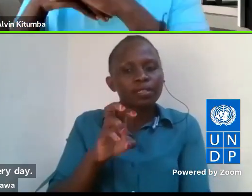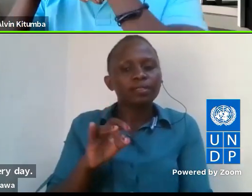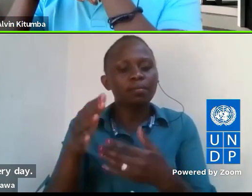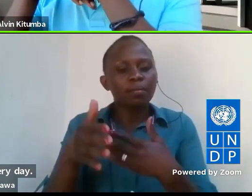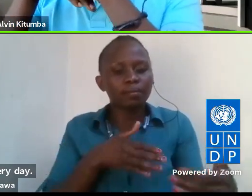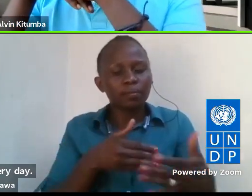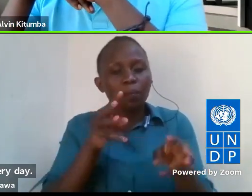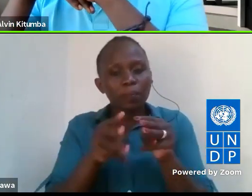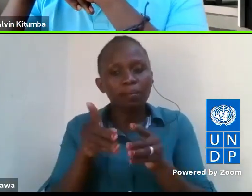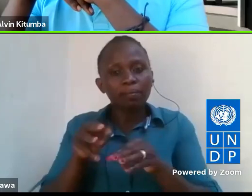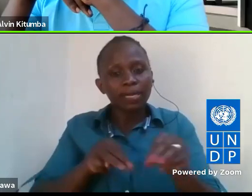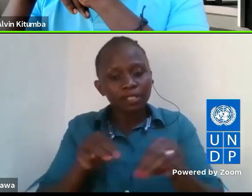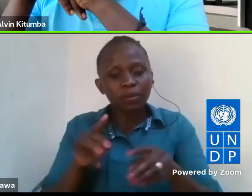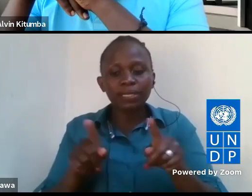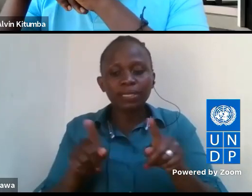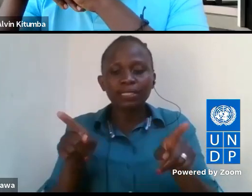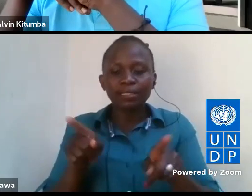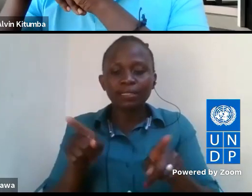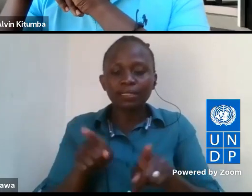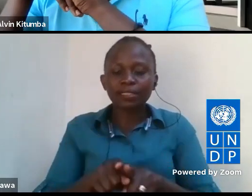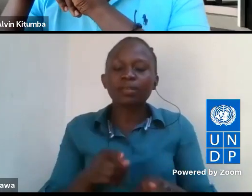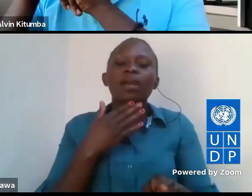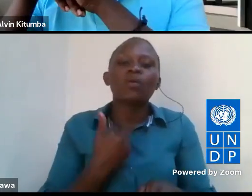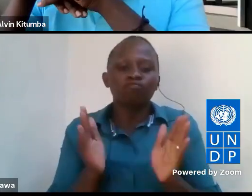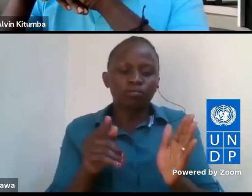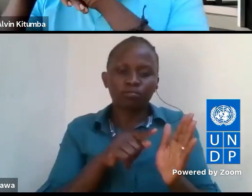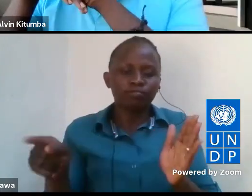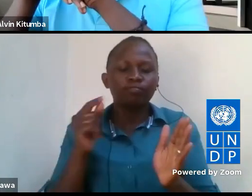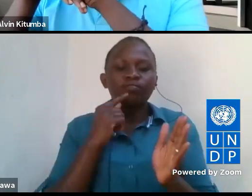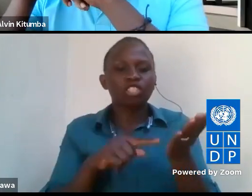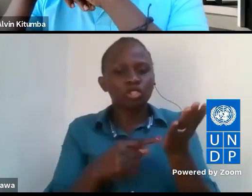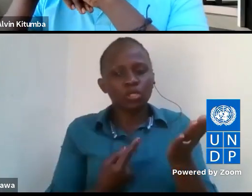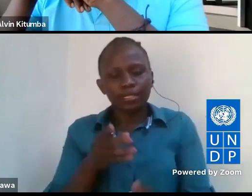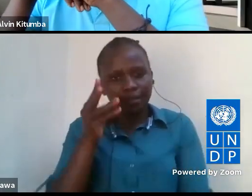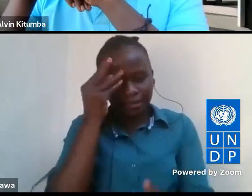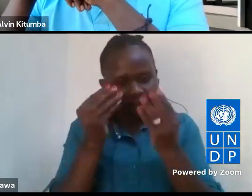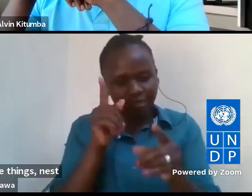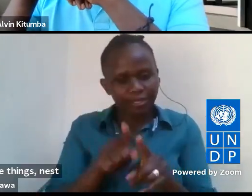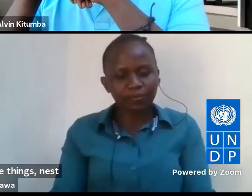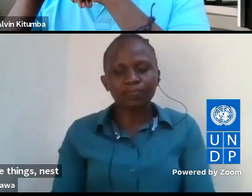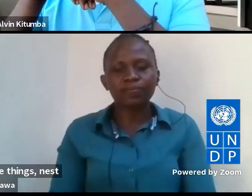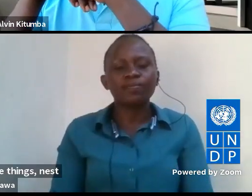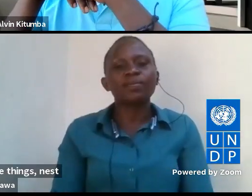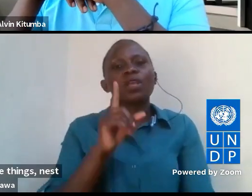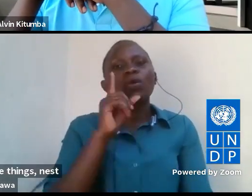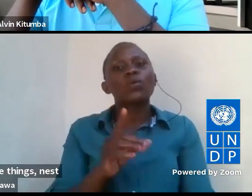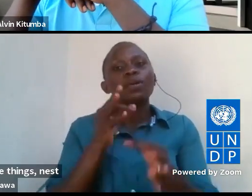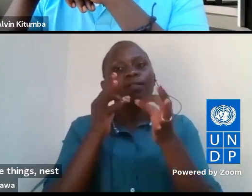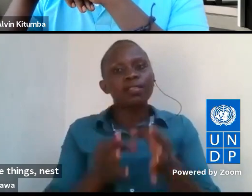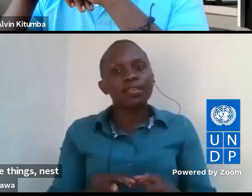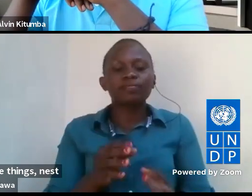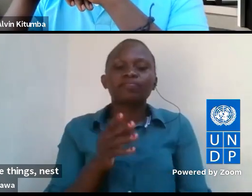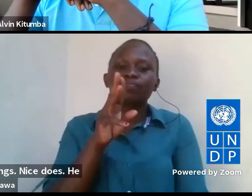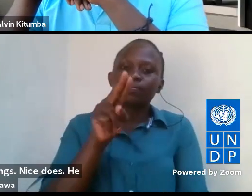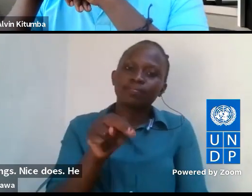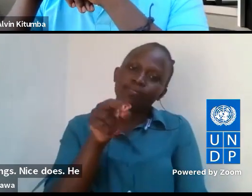of tech. Fantastic. We always, one of the things NASE does, it has a component of